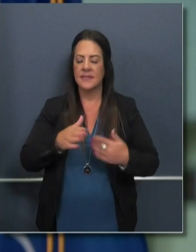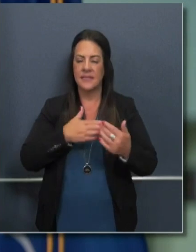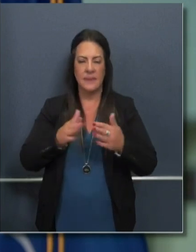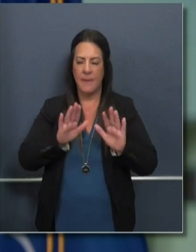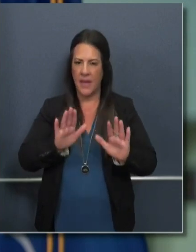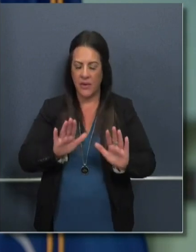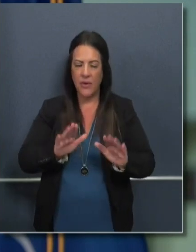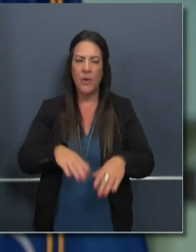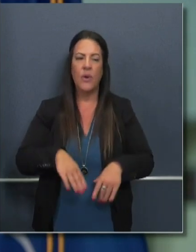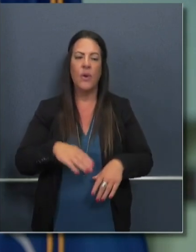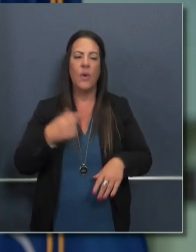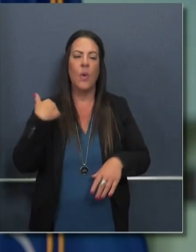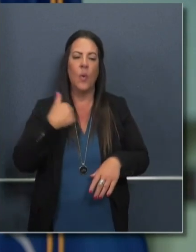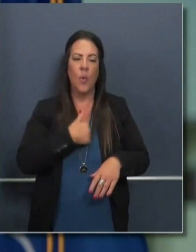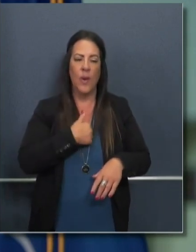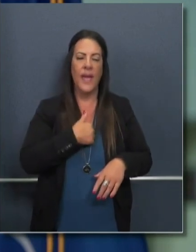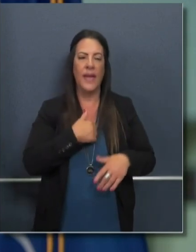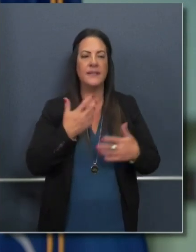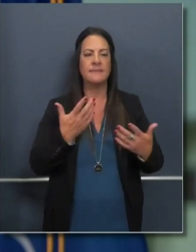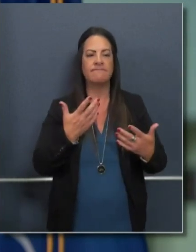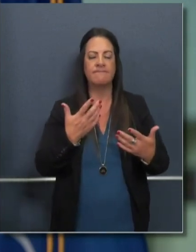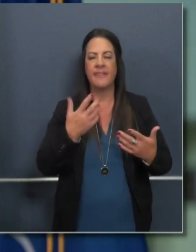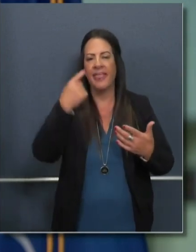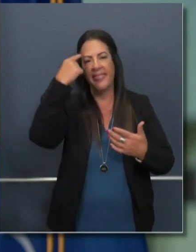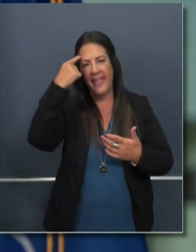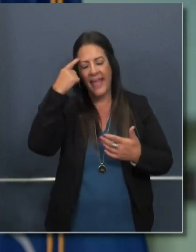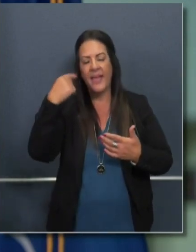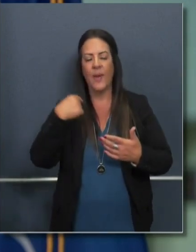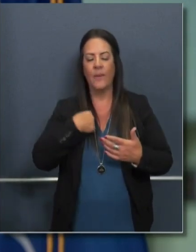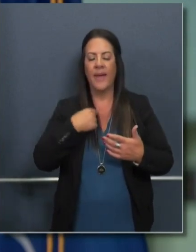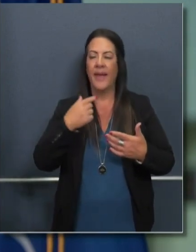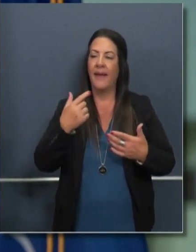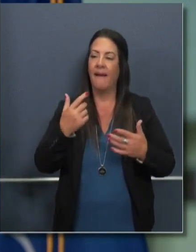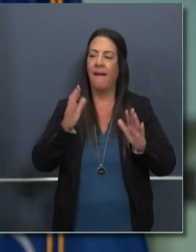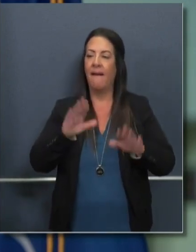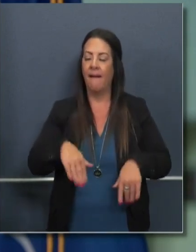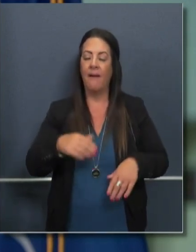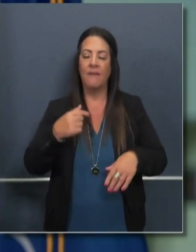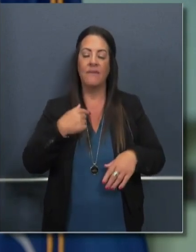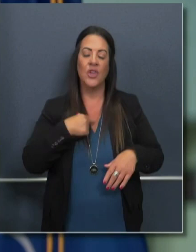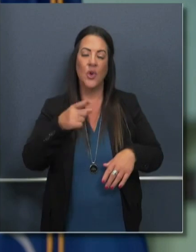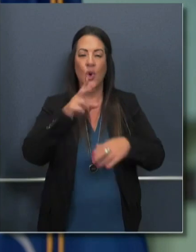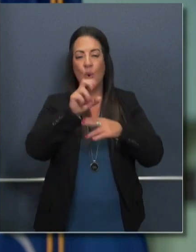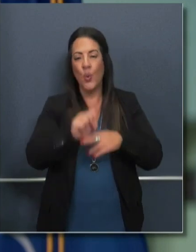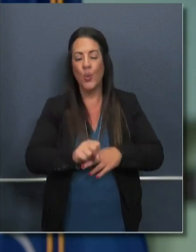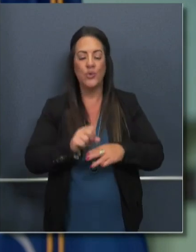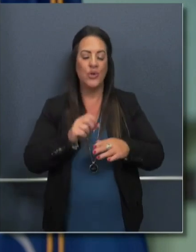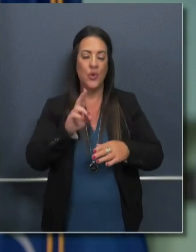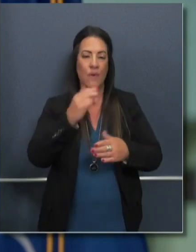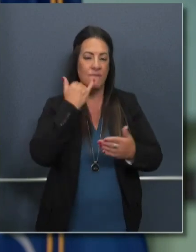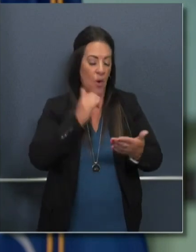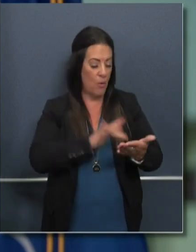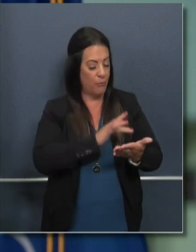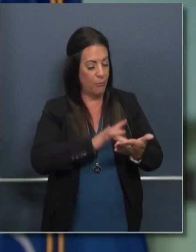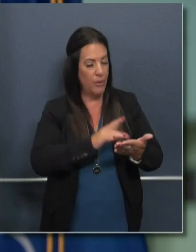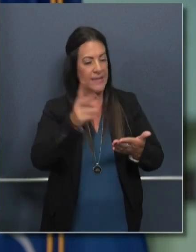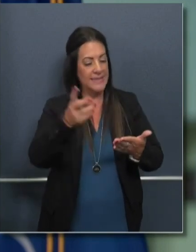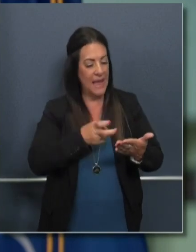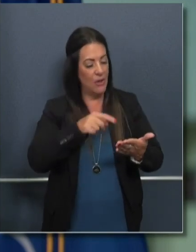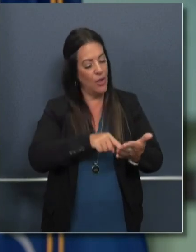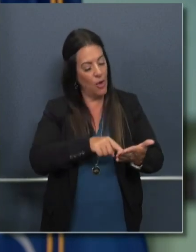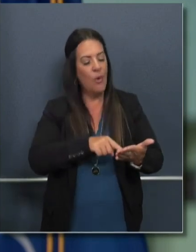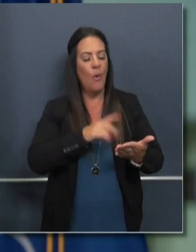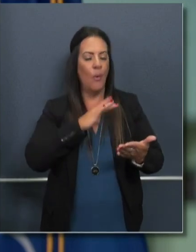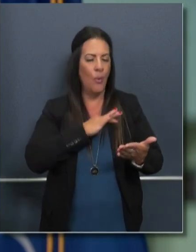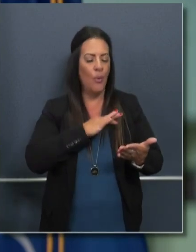behind what we often just take for granted when we take our phone out and we download something and we use something. It's all that stuff that lies